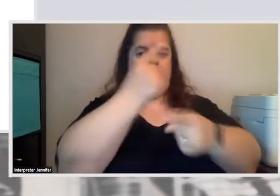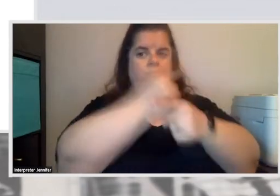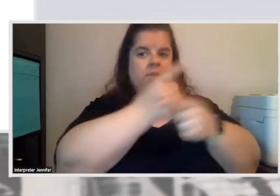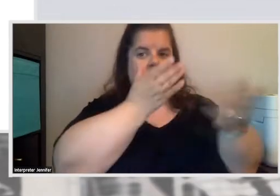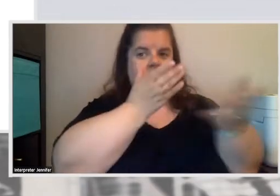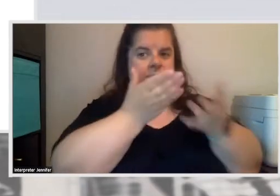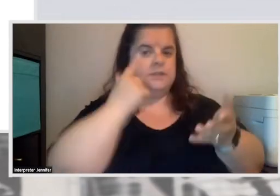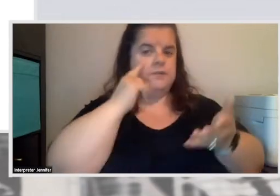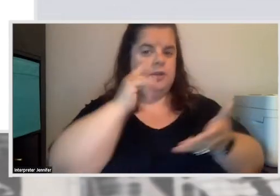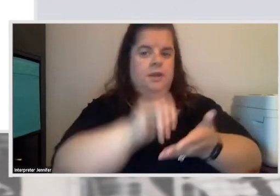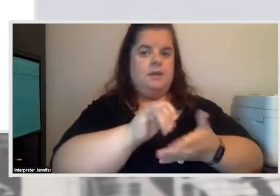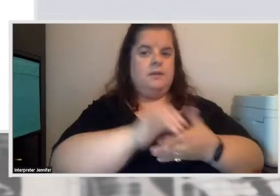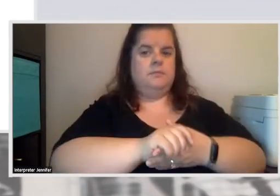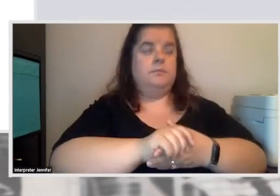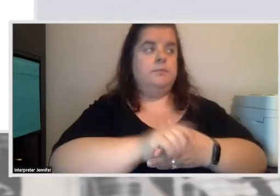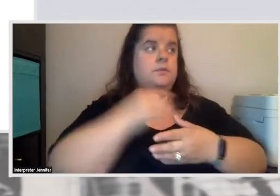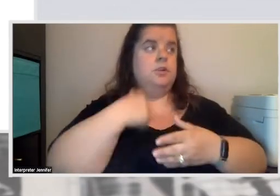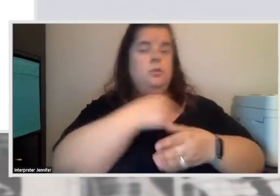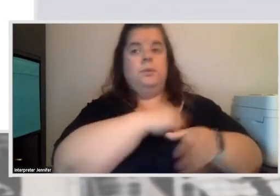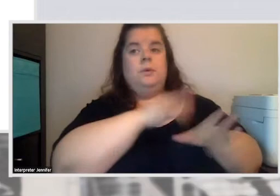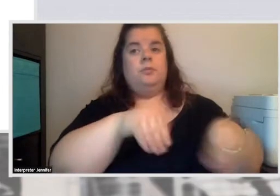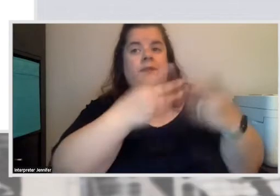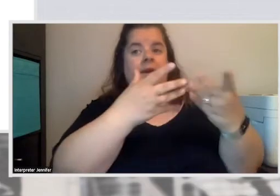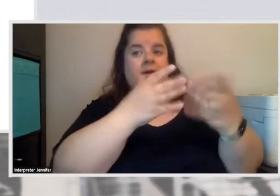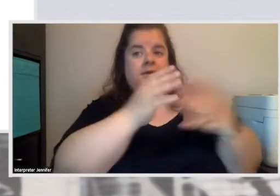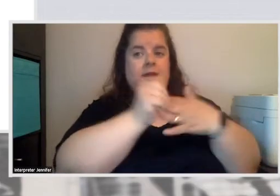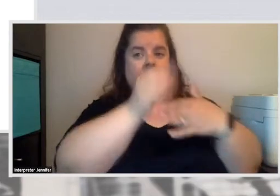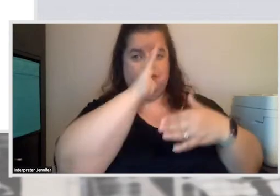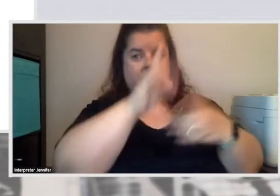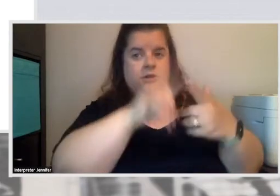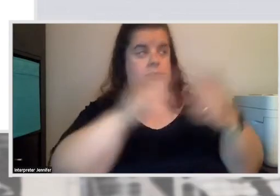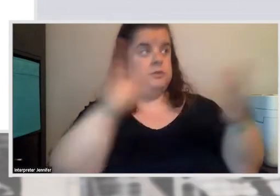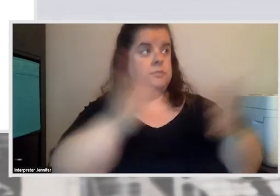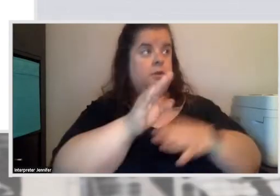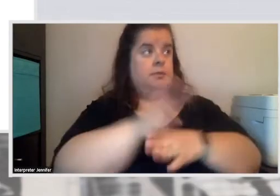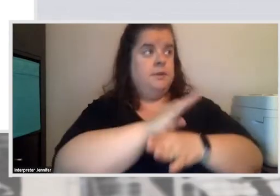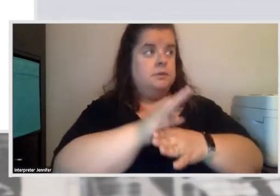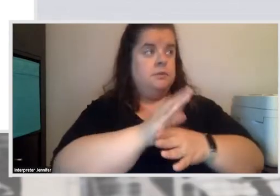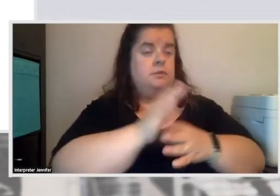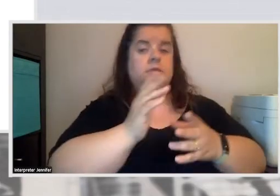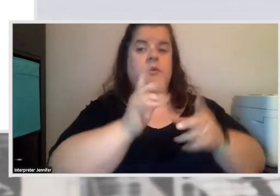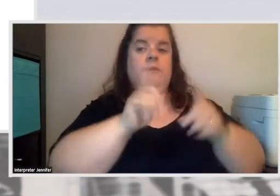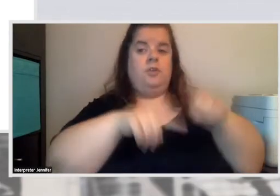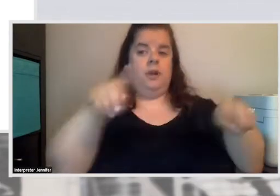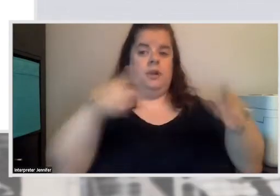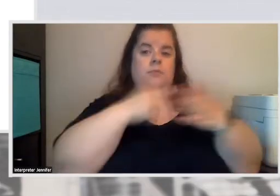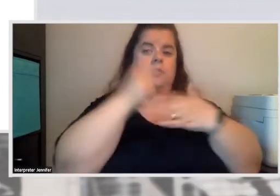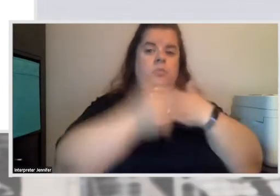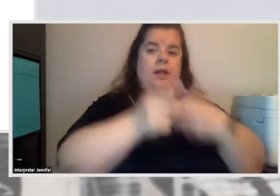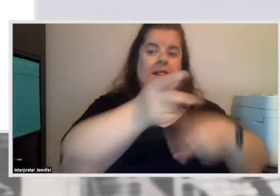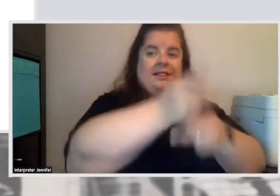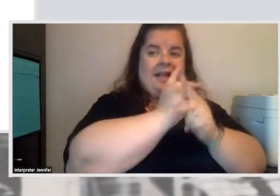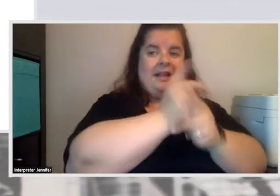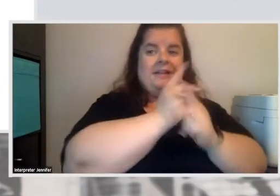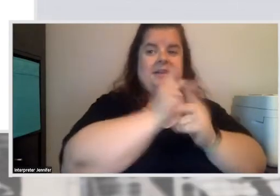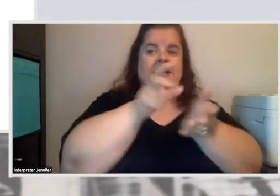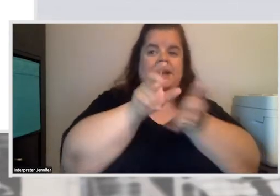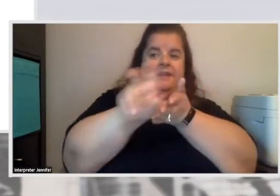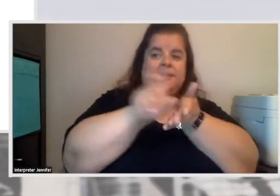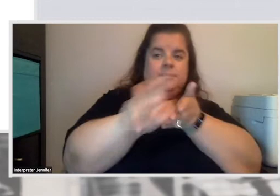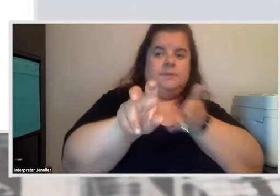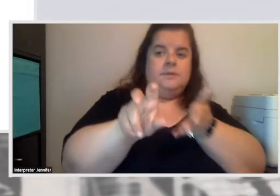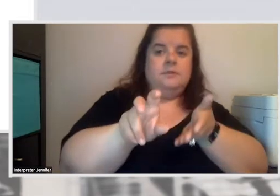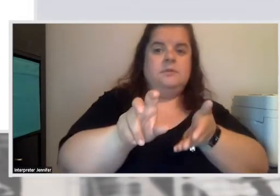that. We provide dollars direct to small businesses through a variety of programs, including lending and investment, as well as facade